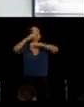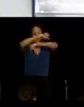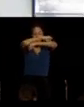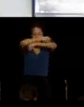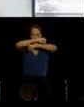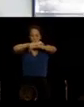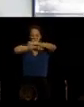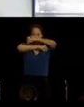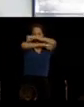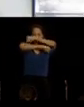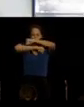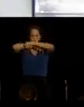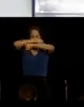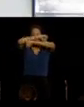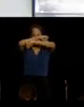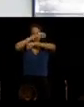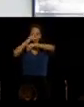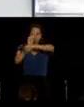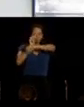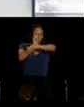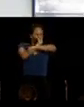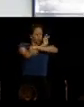fight o'er the